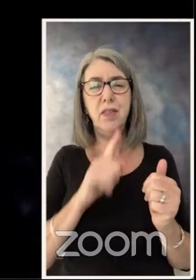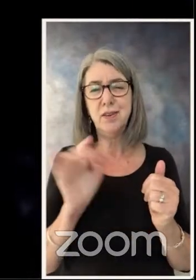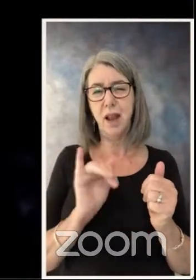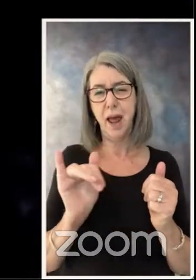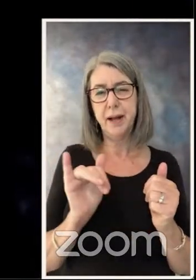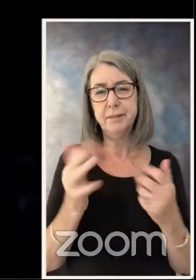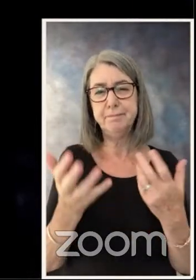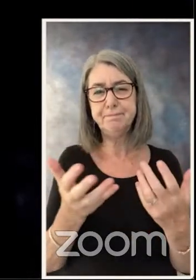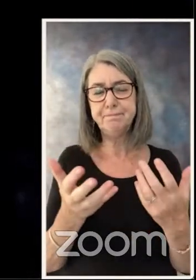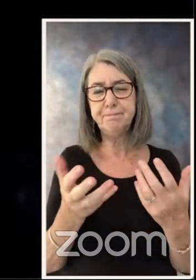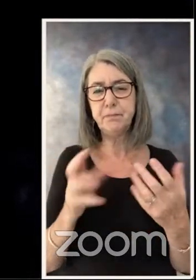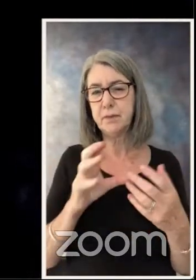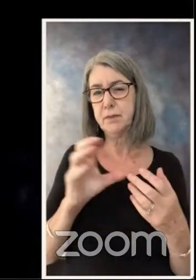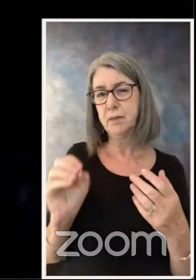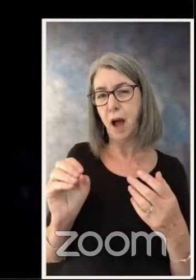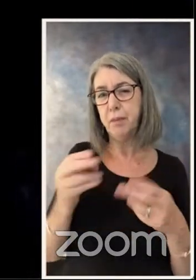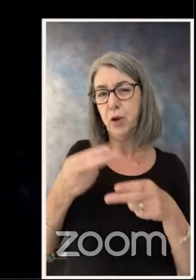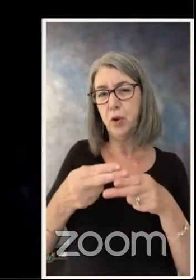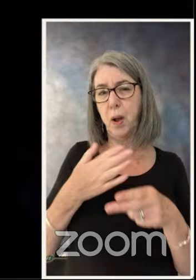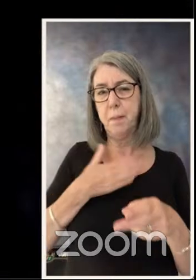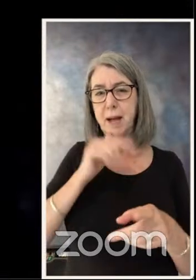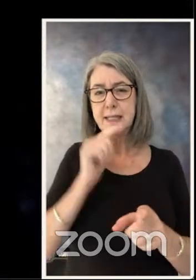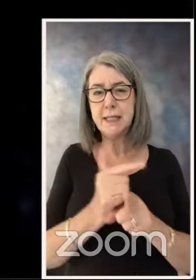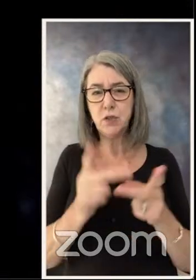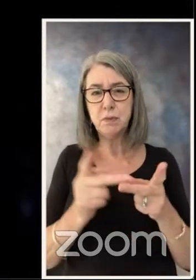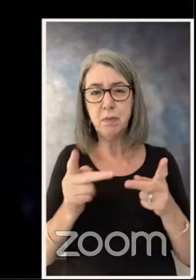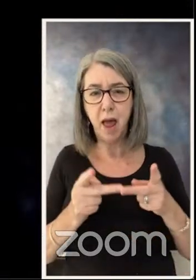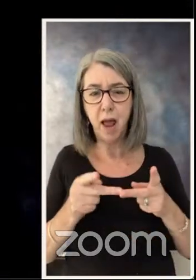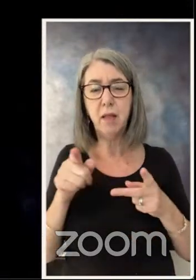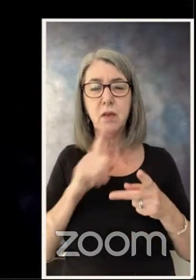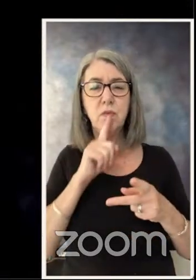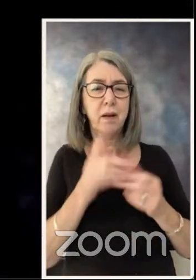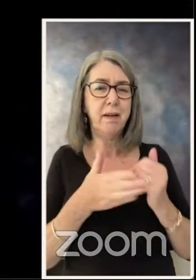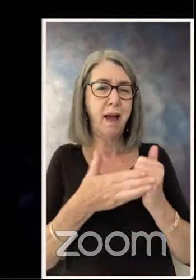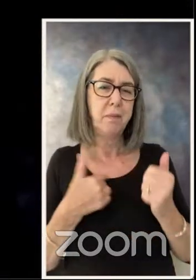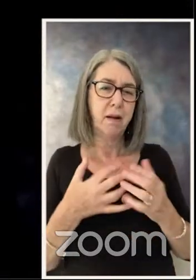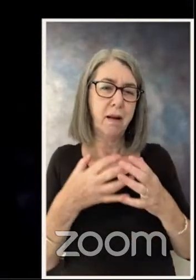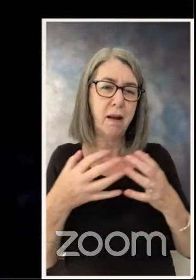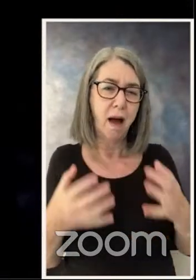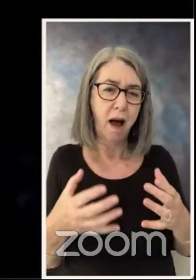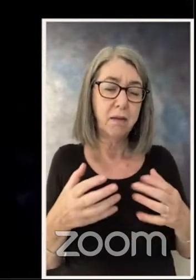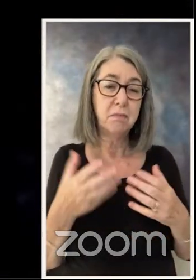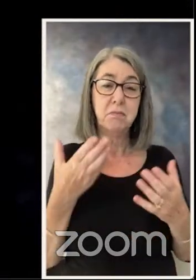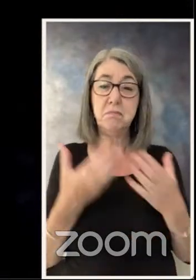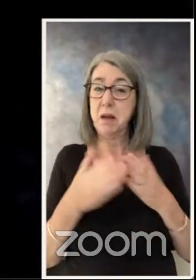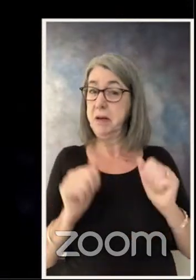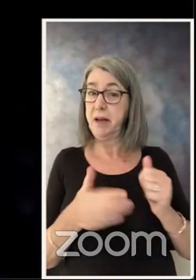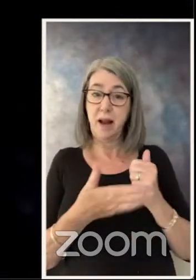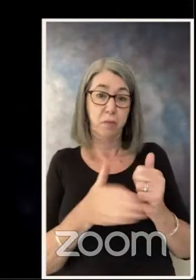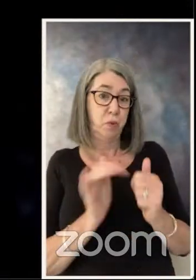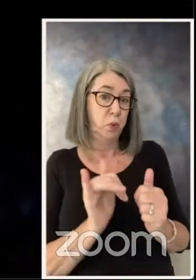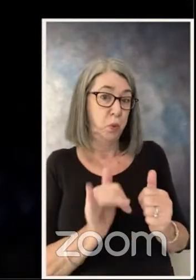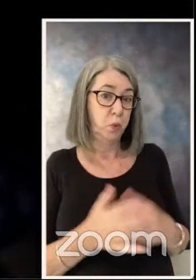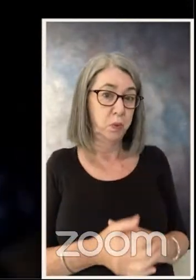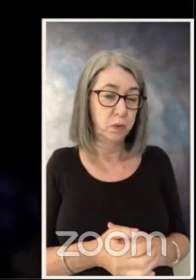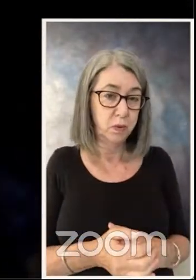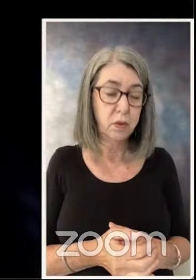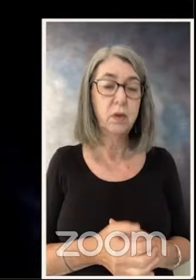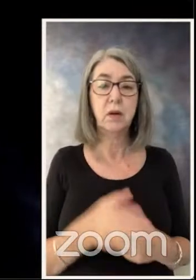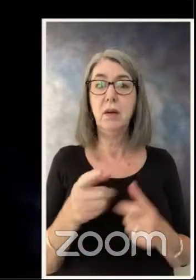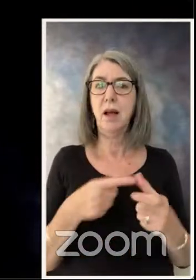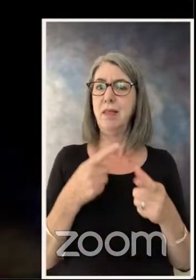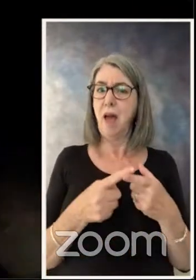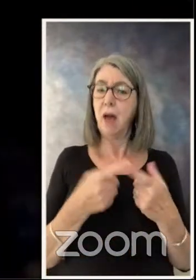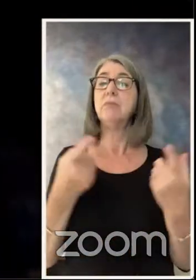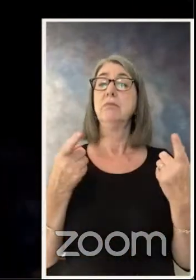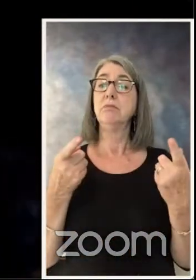like company, it's called My Sister's Place, and they really helped me a lot, and maybe they could help you. And